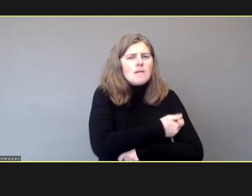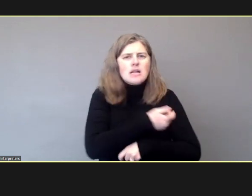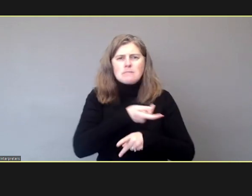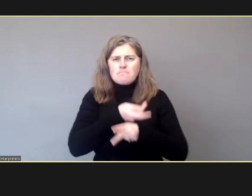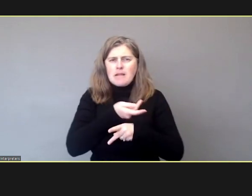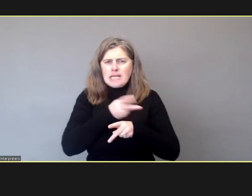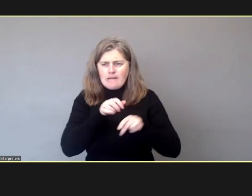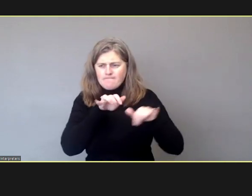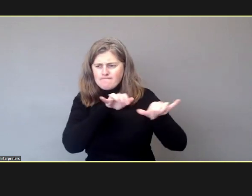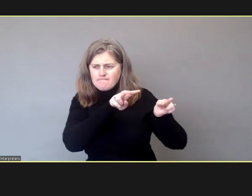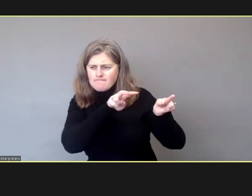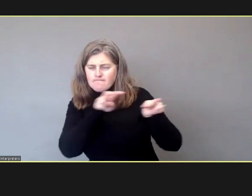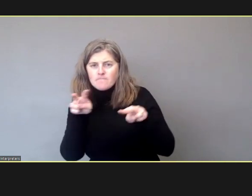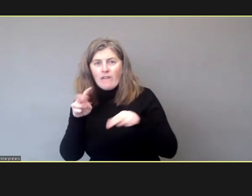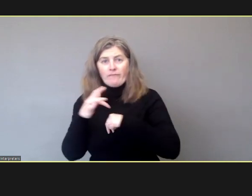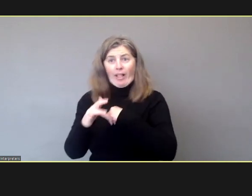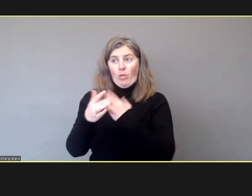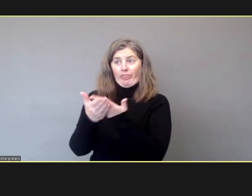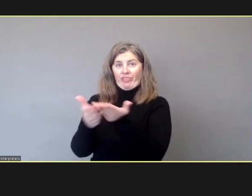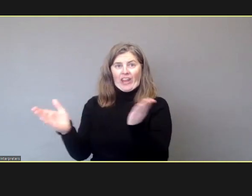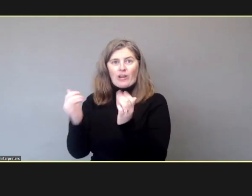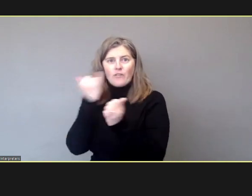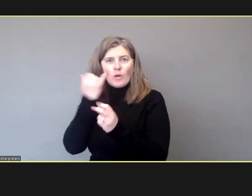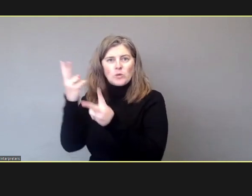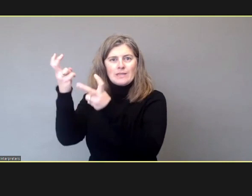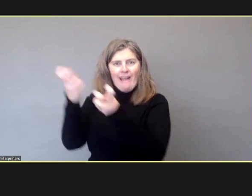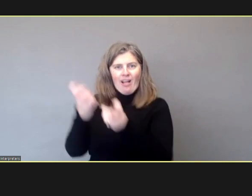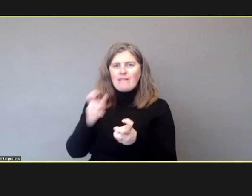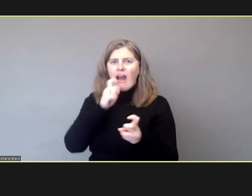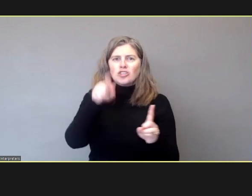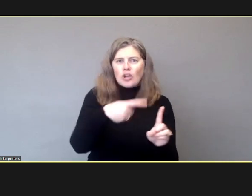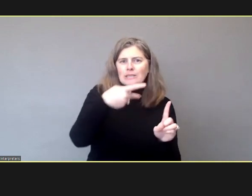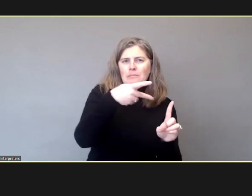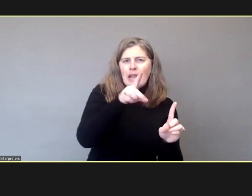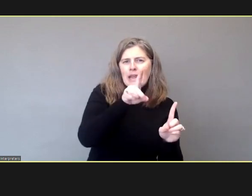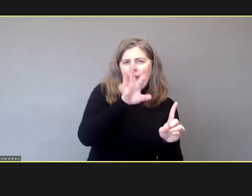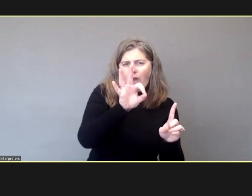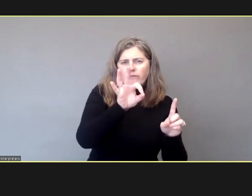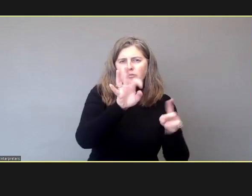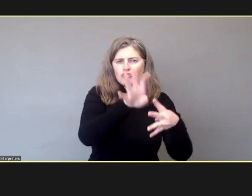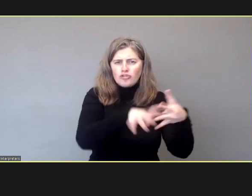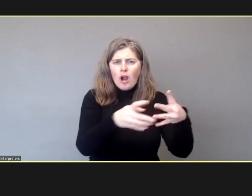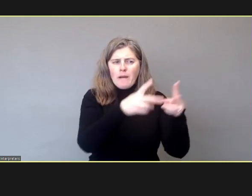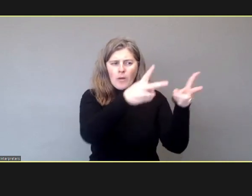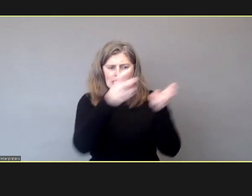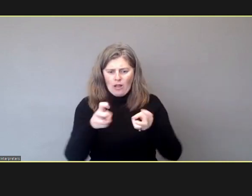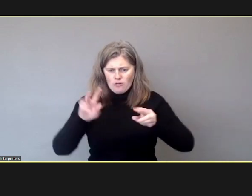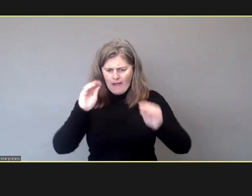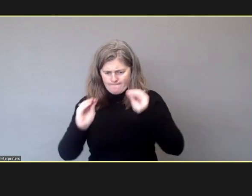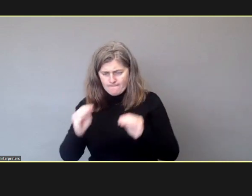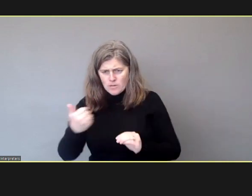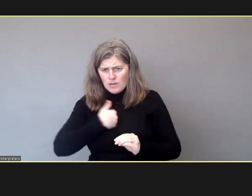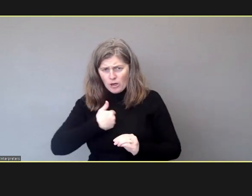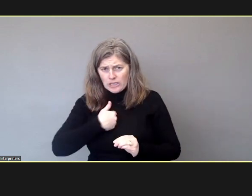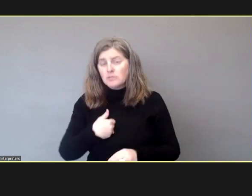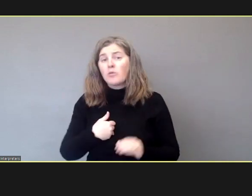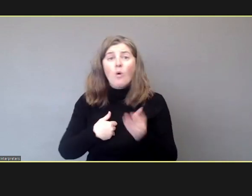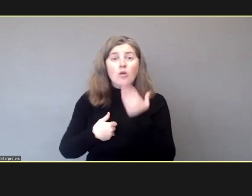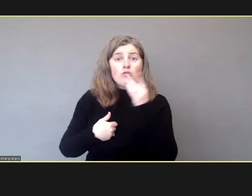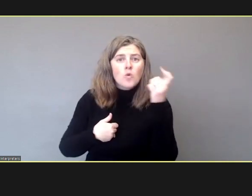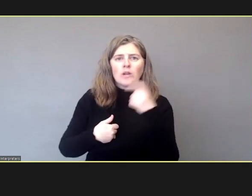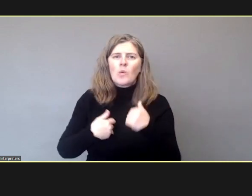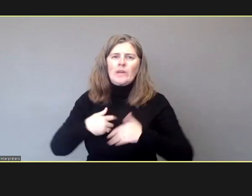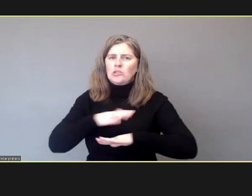that so that it's available in a format other than the PDF charts. Thank you. Yeah, that's a great question. And we don't